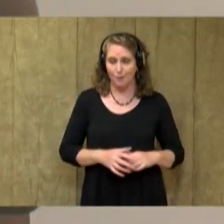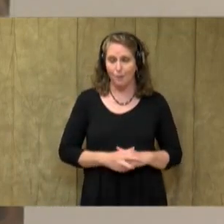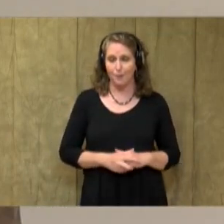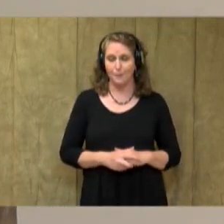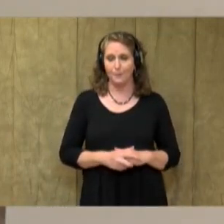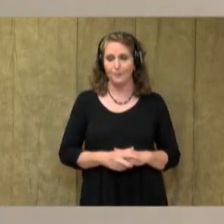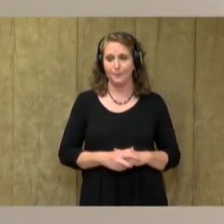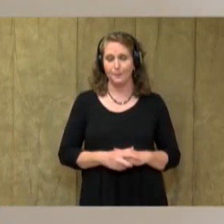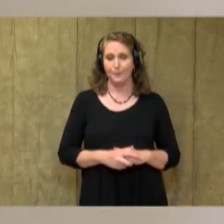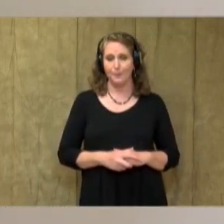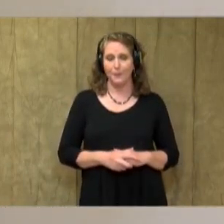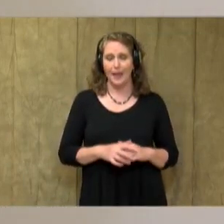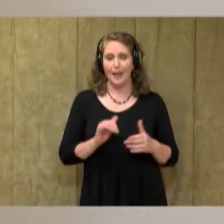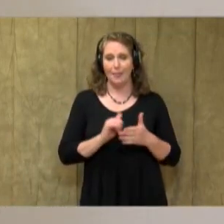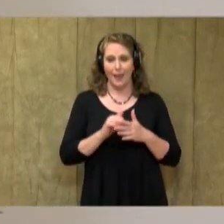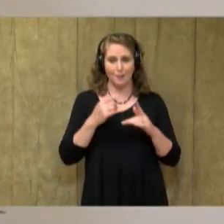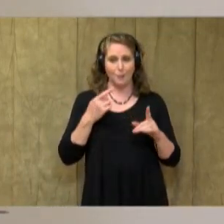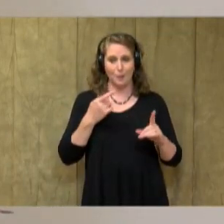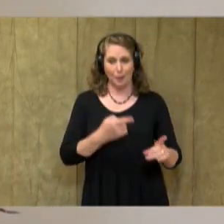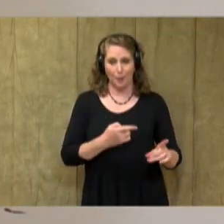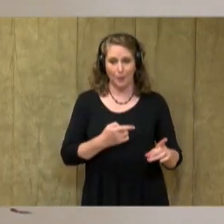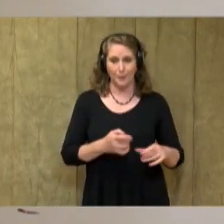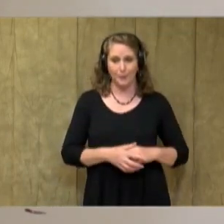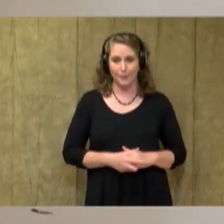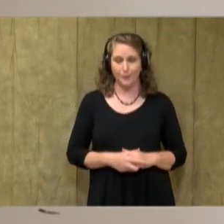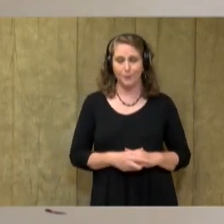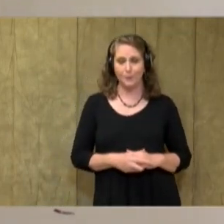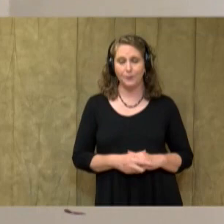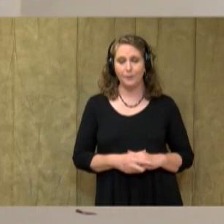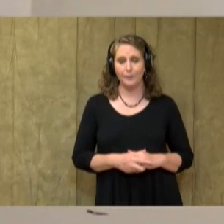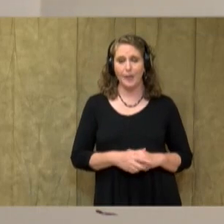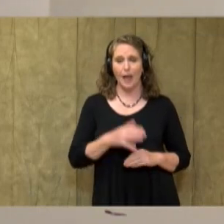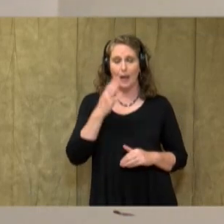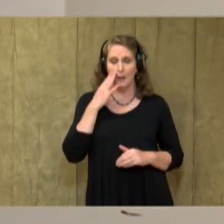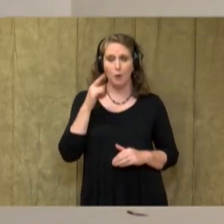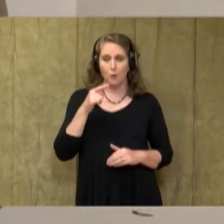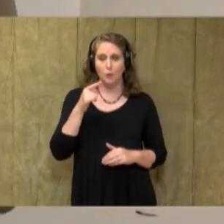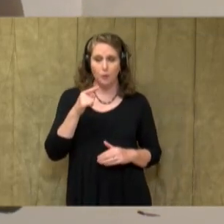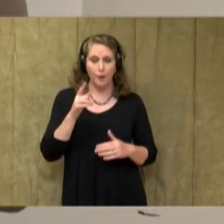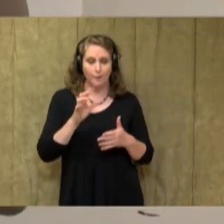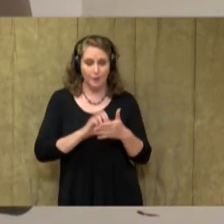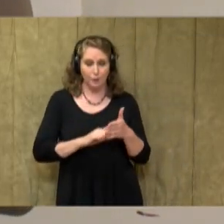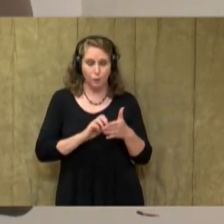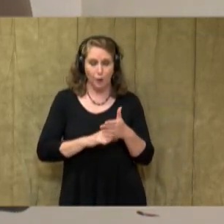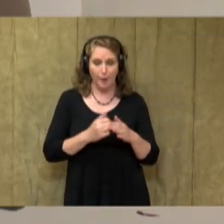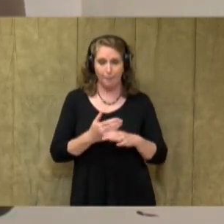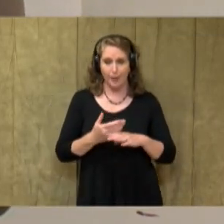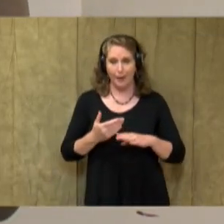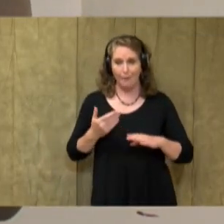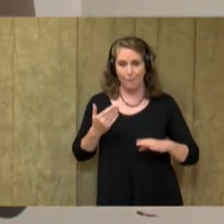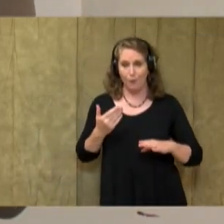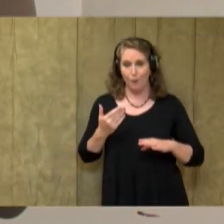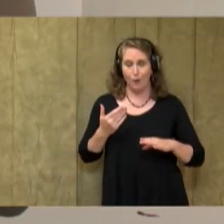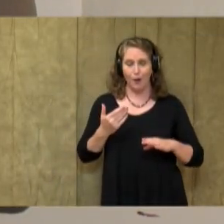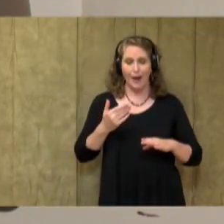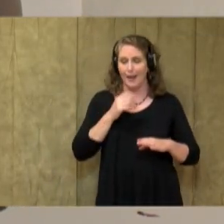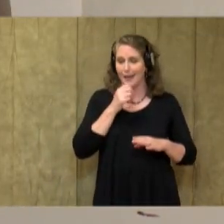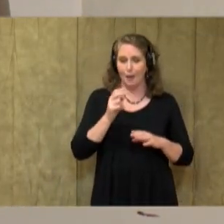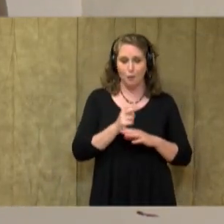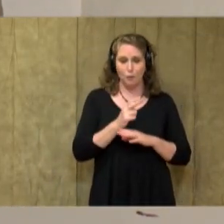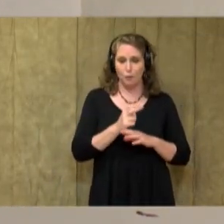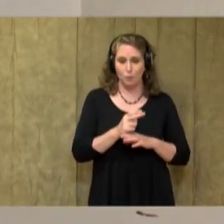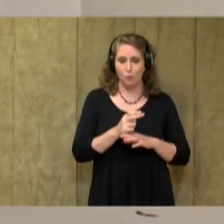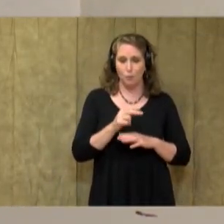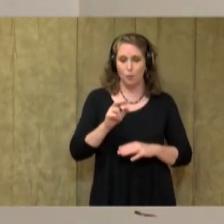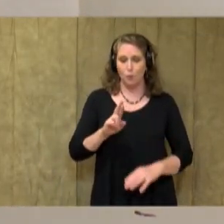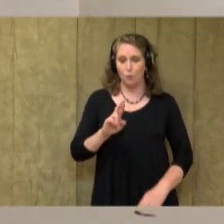same difference, and that's what we want to see happen. Now, I know that you've done some subtracting already without regrouping, so I